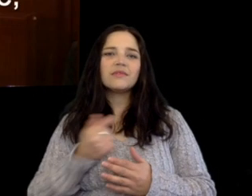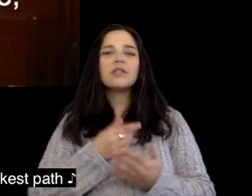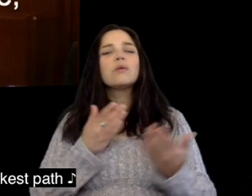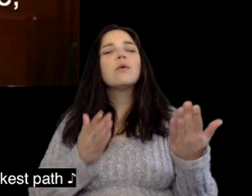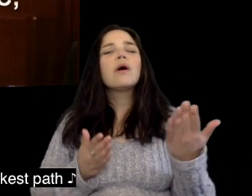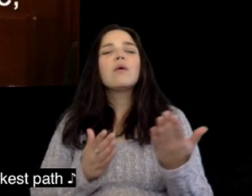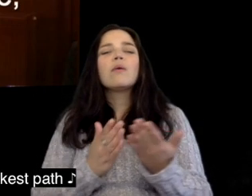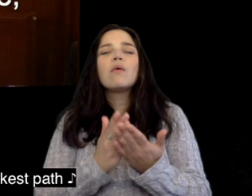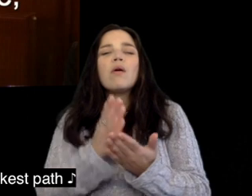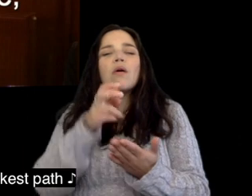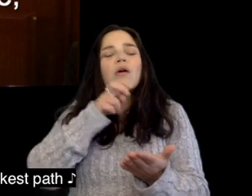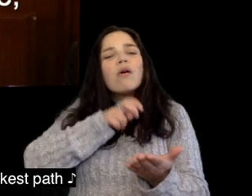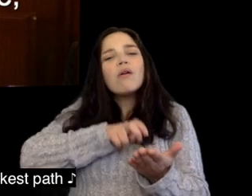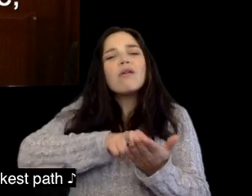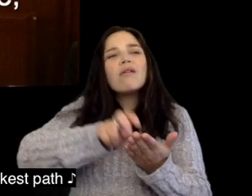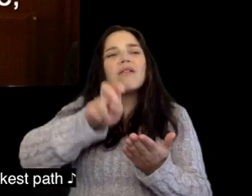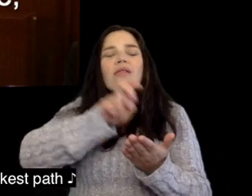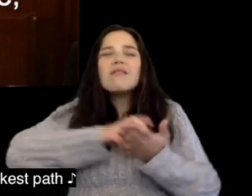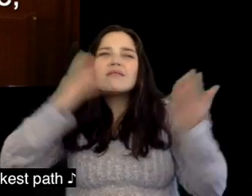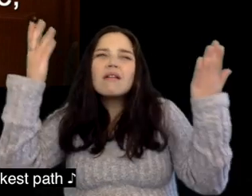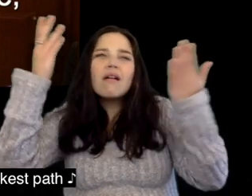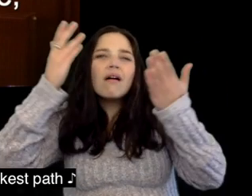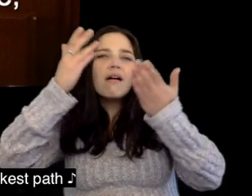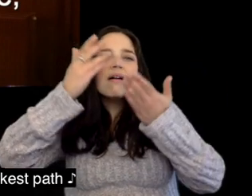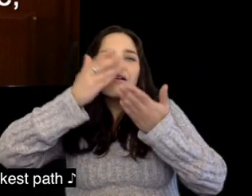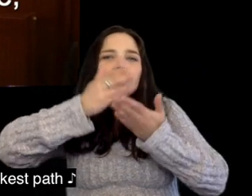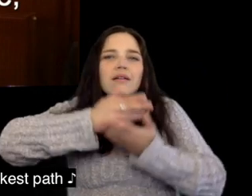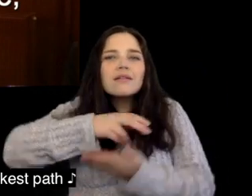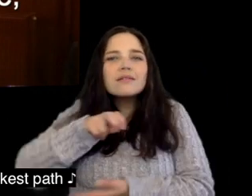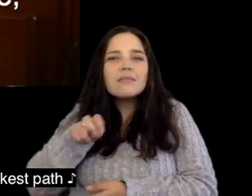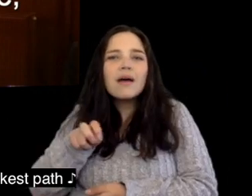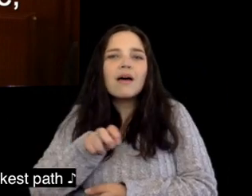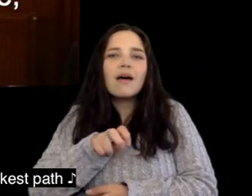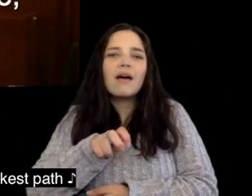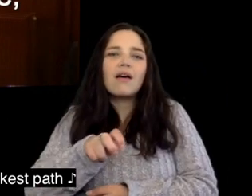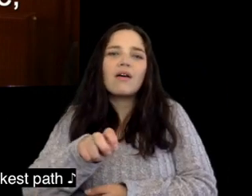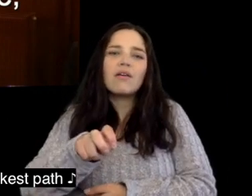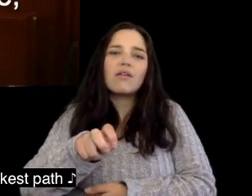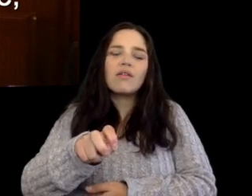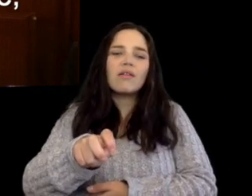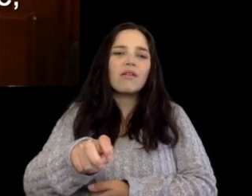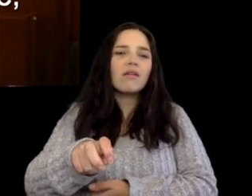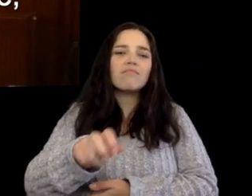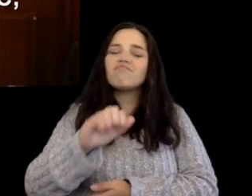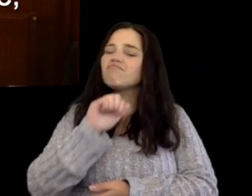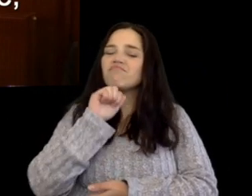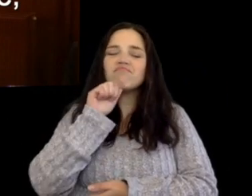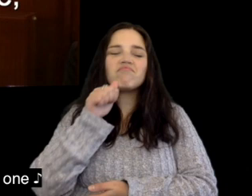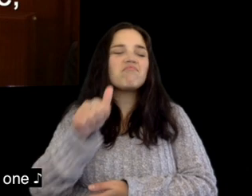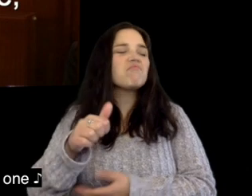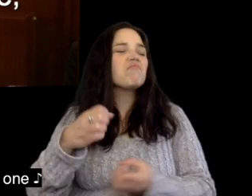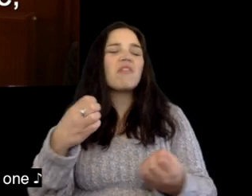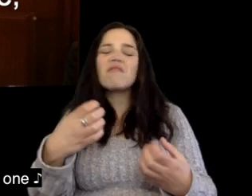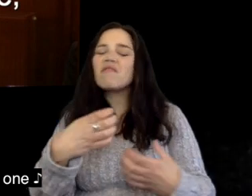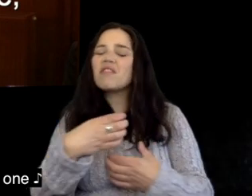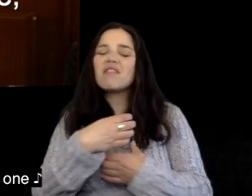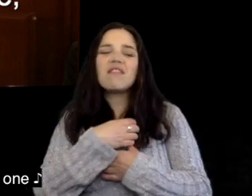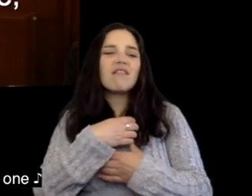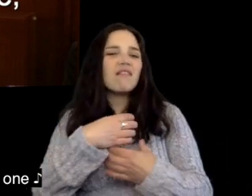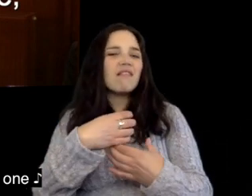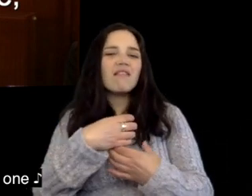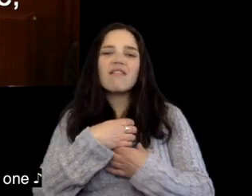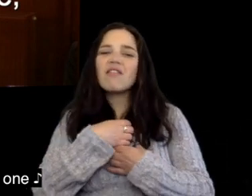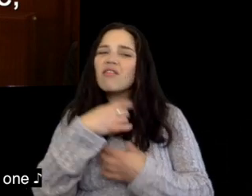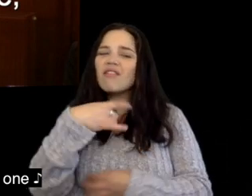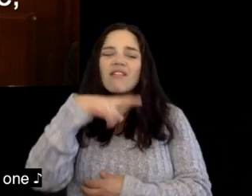home. And though I walk the darkest path, I will